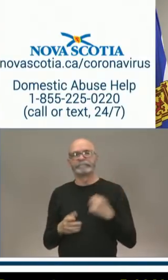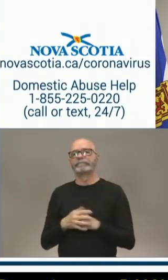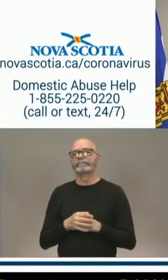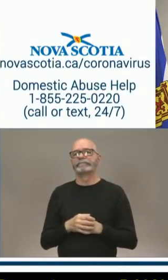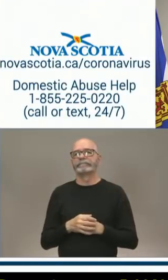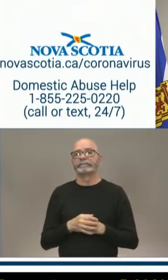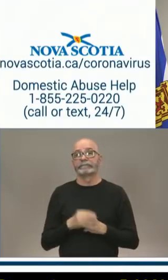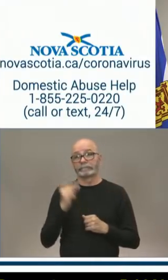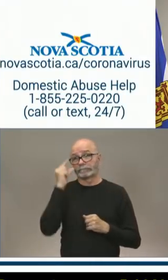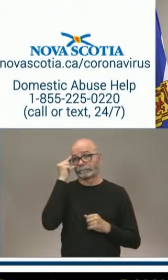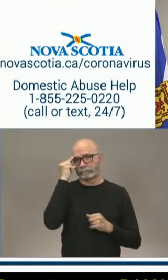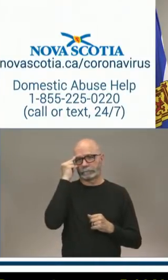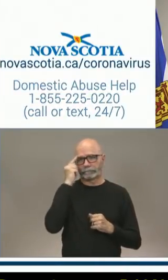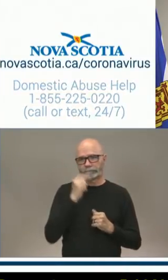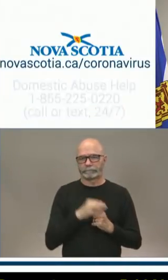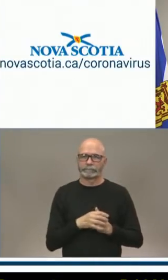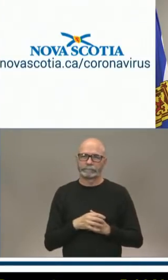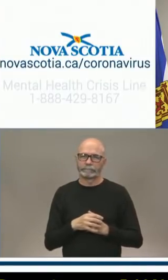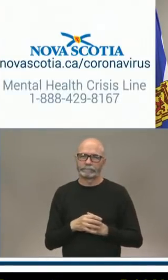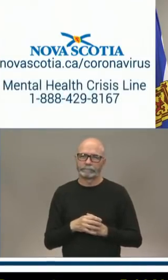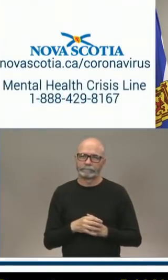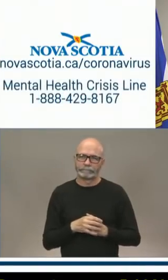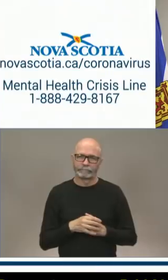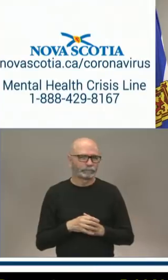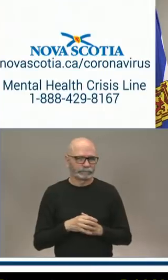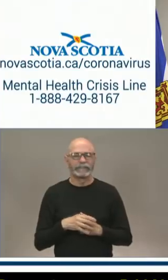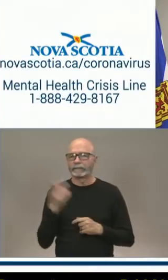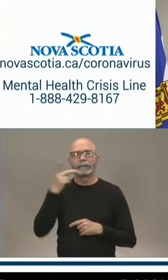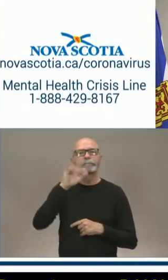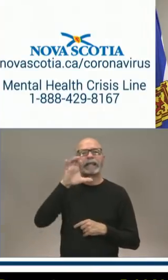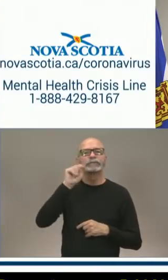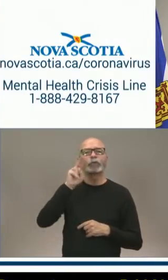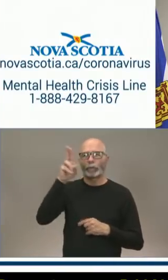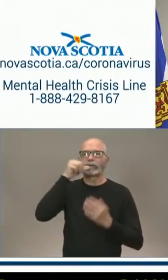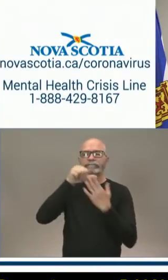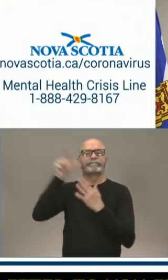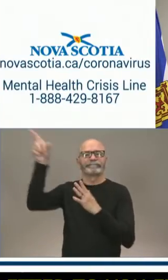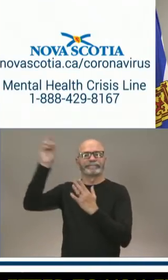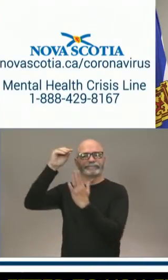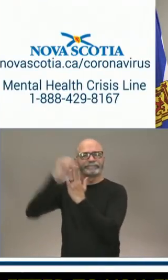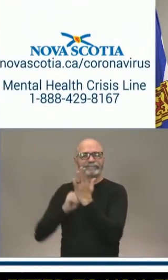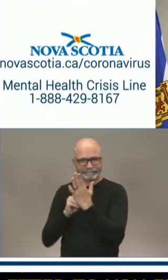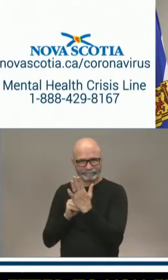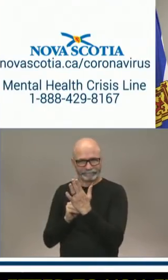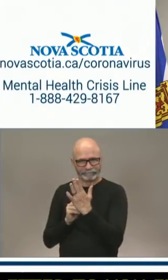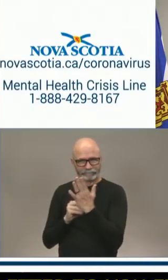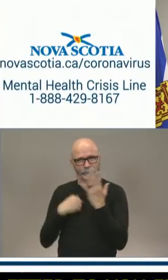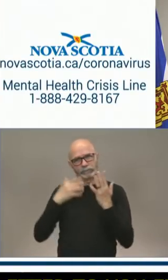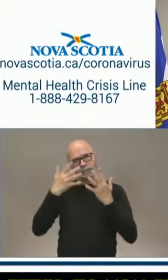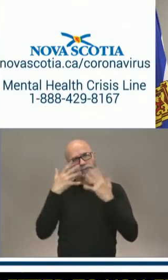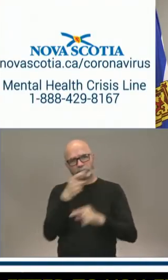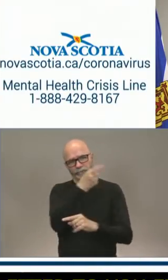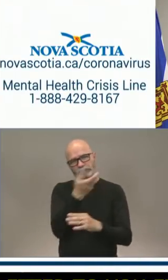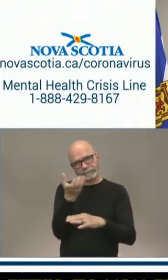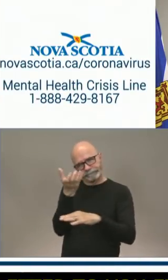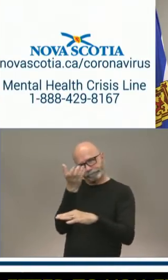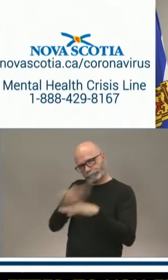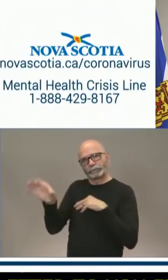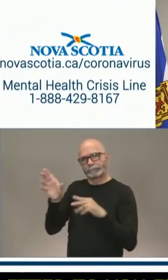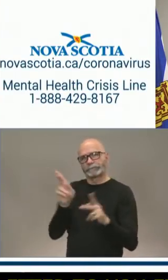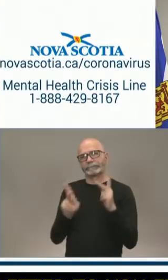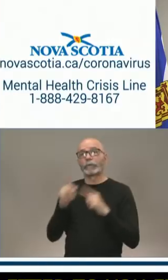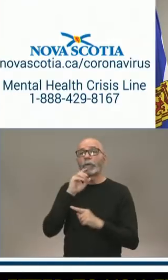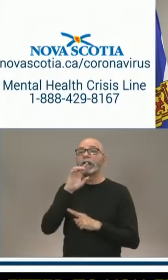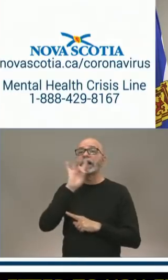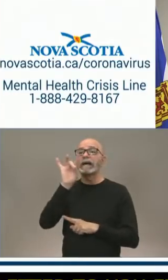Tim Houston. The open letter to you this morning asks why you're forcing people over the age of 80 to drive to either Truro or